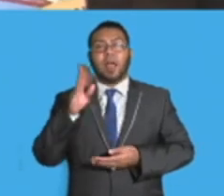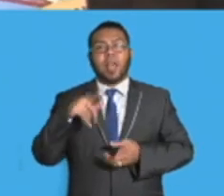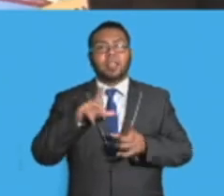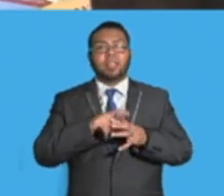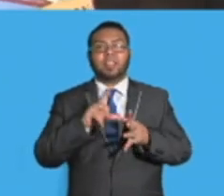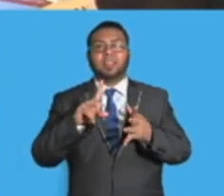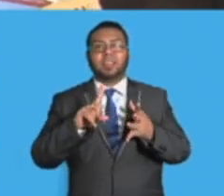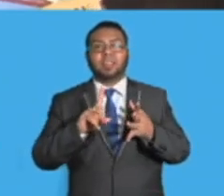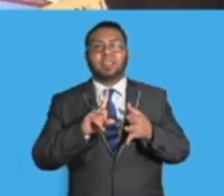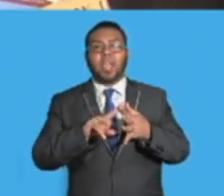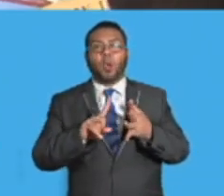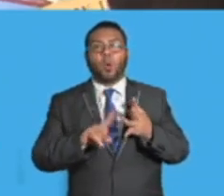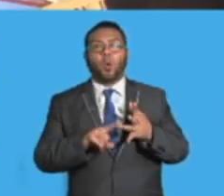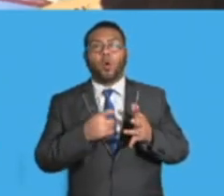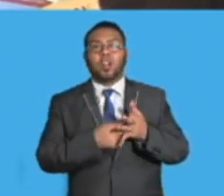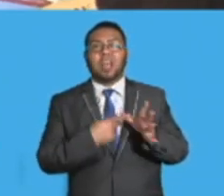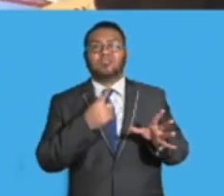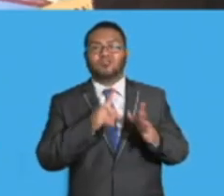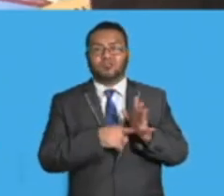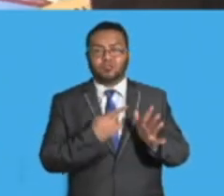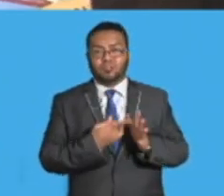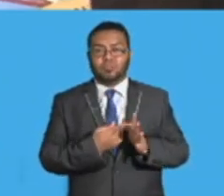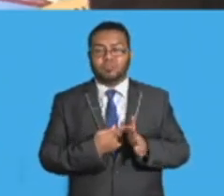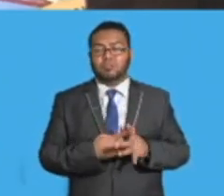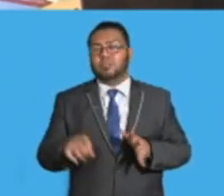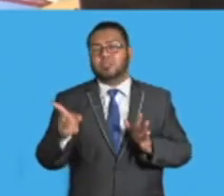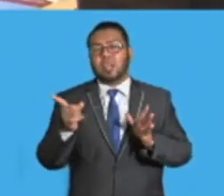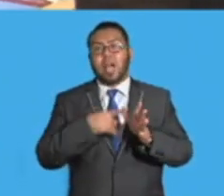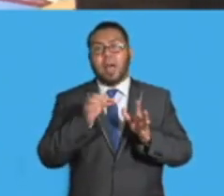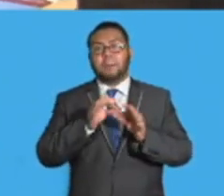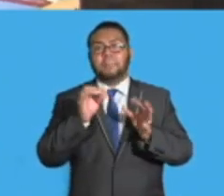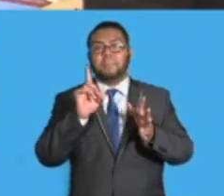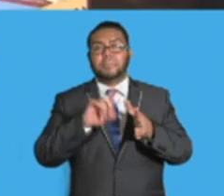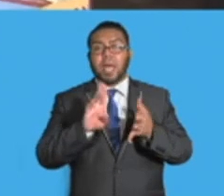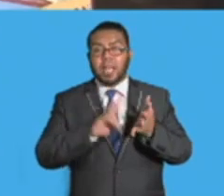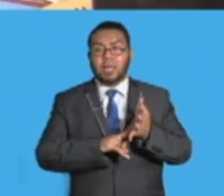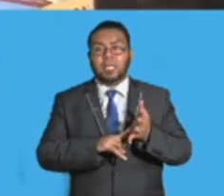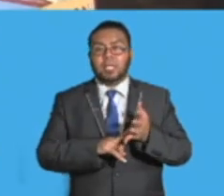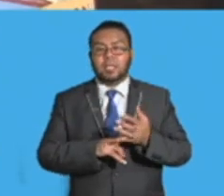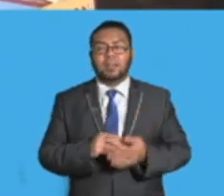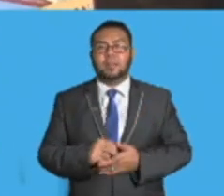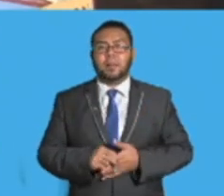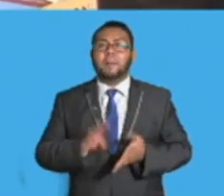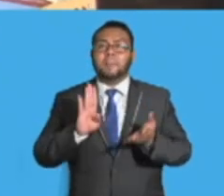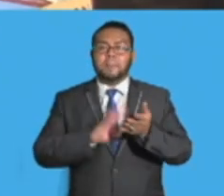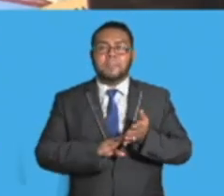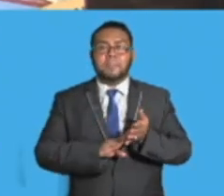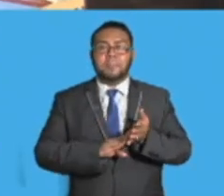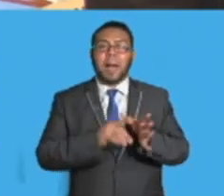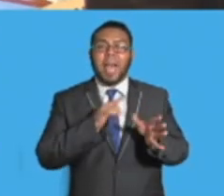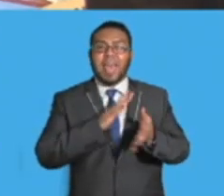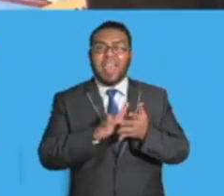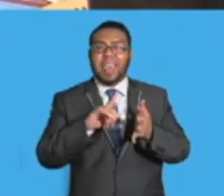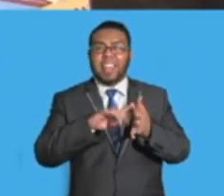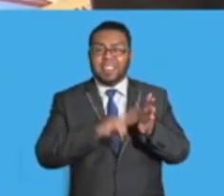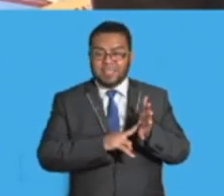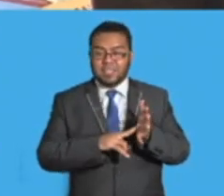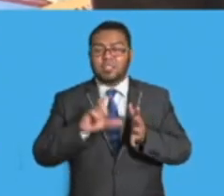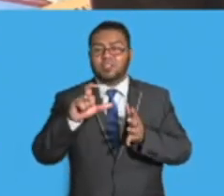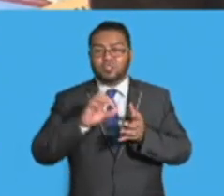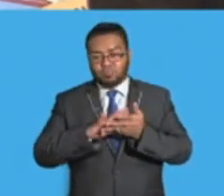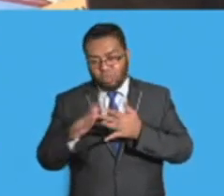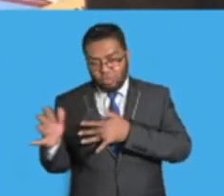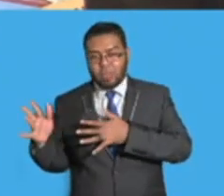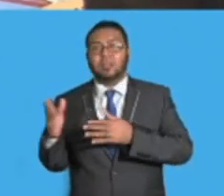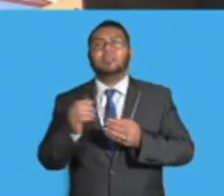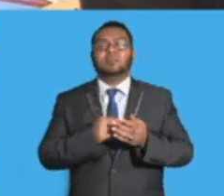Biju, Raben and Anna Bapu of Baulevu, Mayan Chaudhary and family of Sewani,